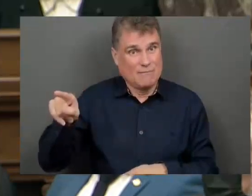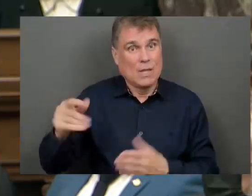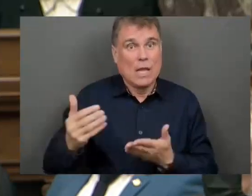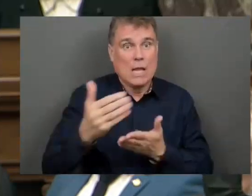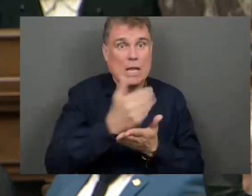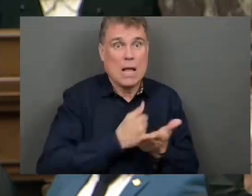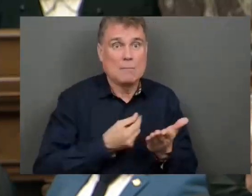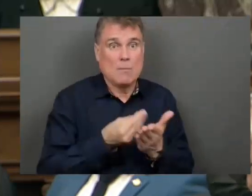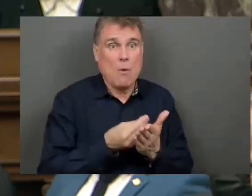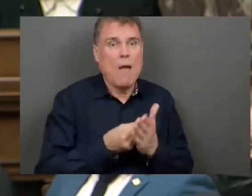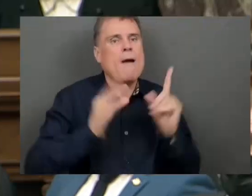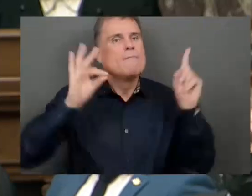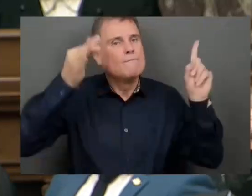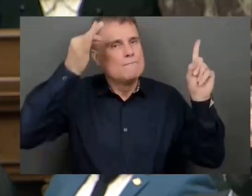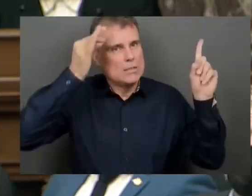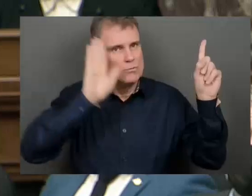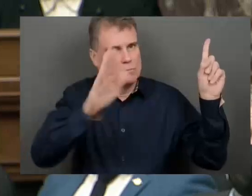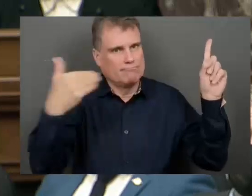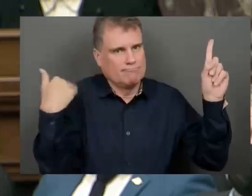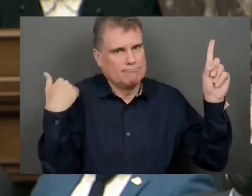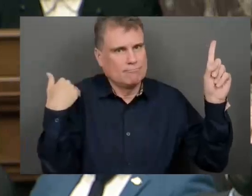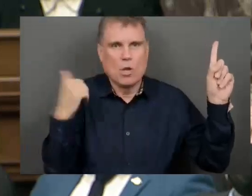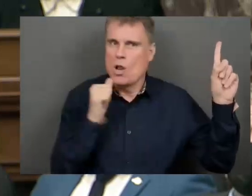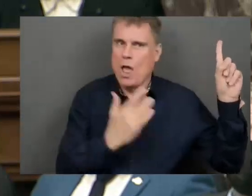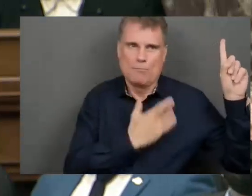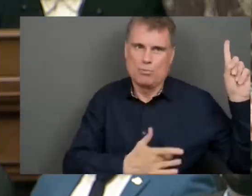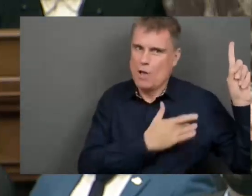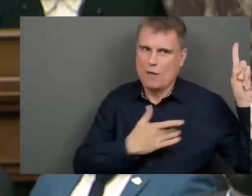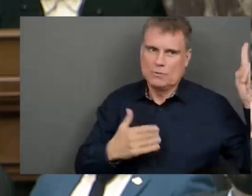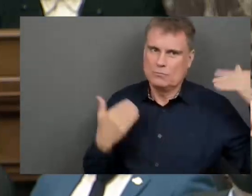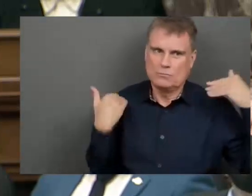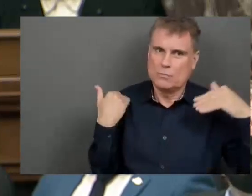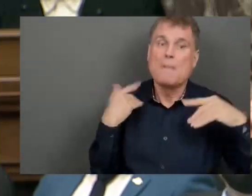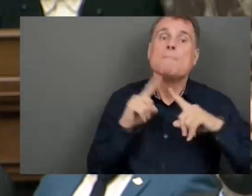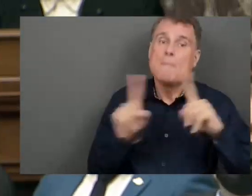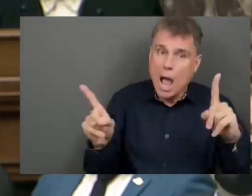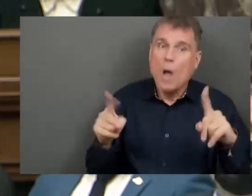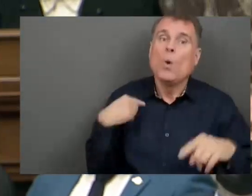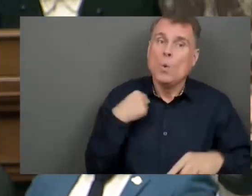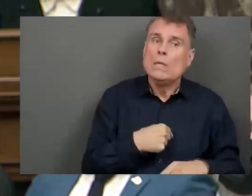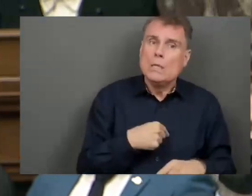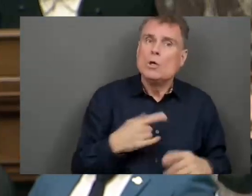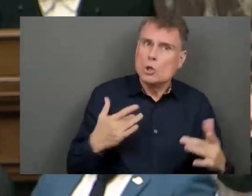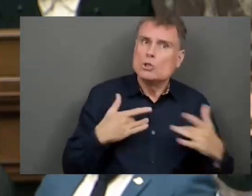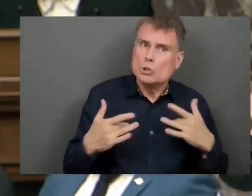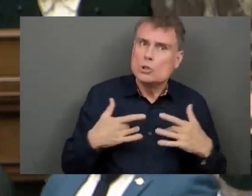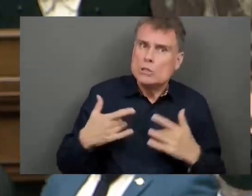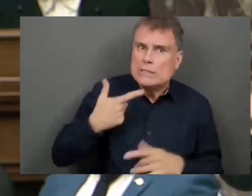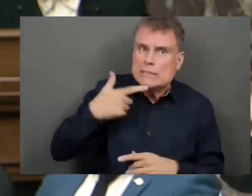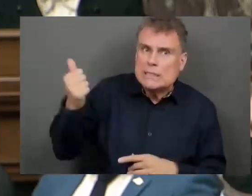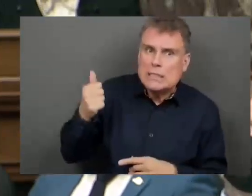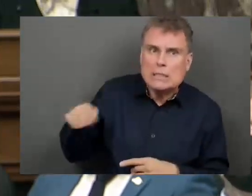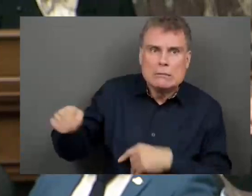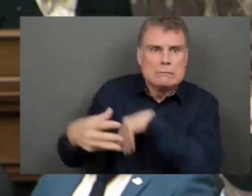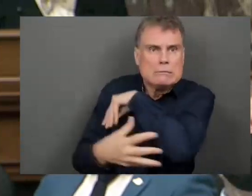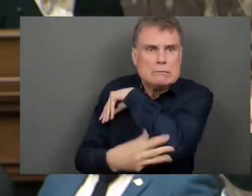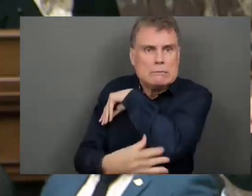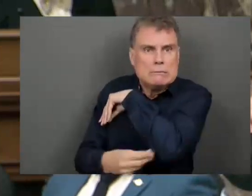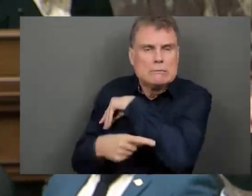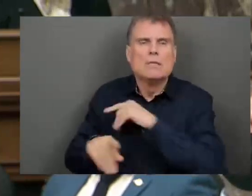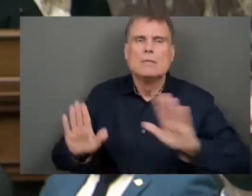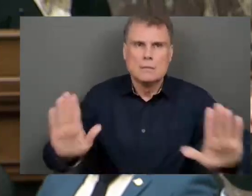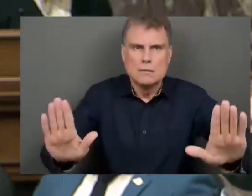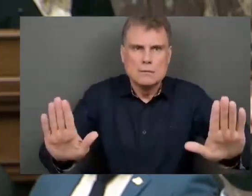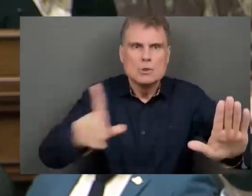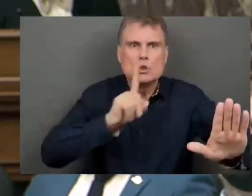we are very concerned about seniors' poverty. We did double the senior... Members. Member. Excellent. Member.